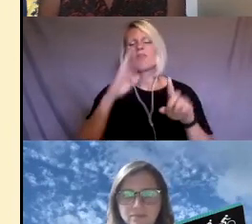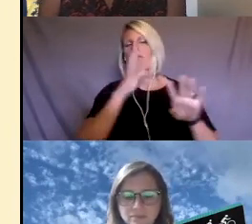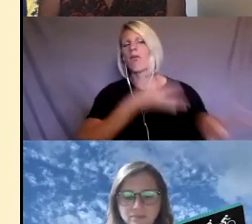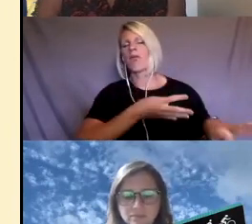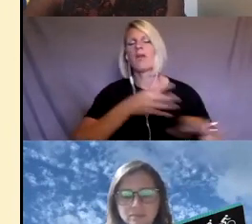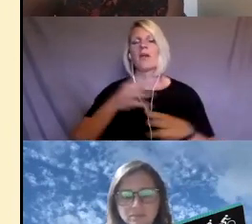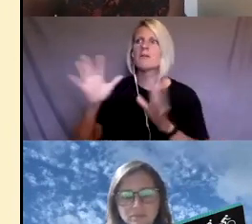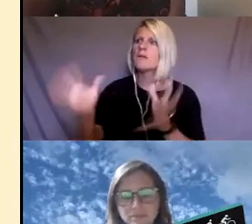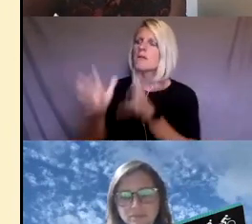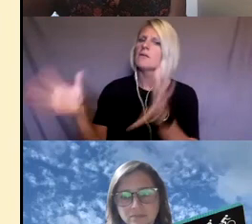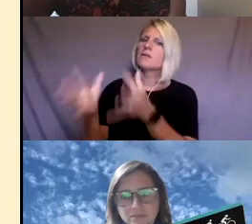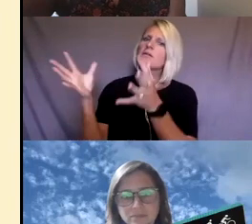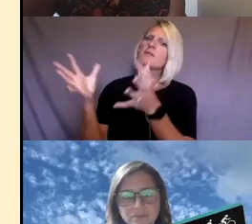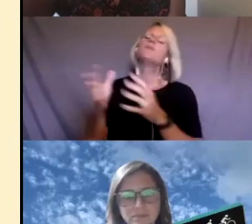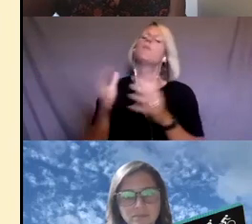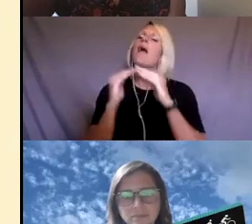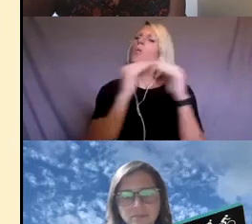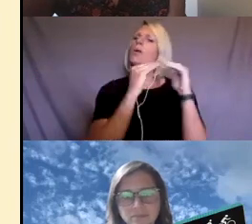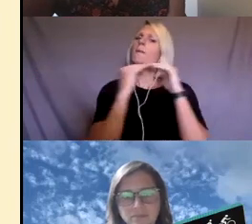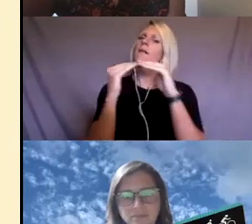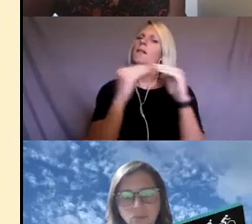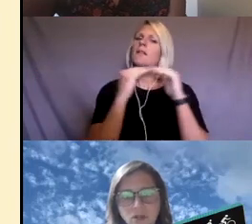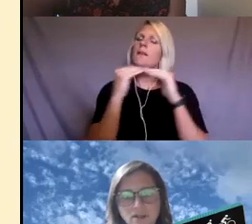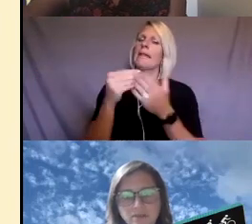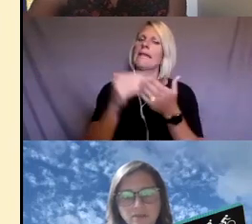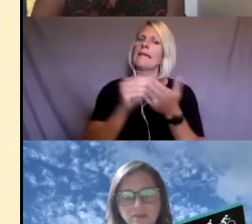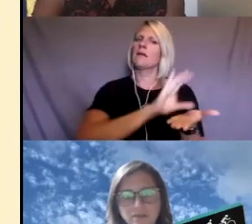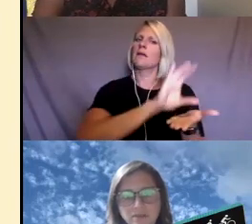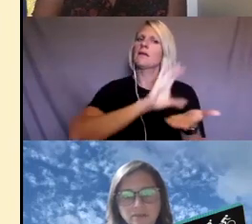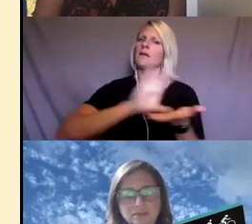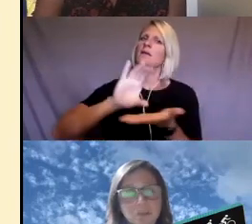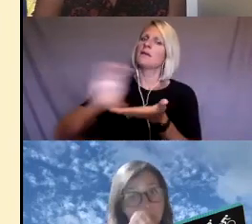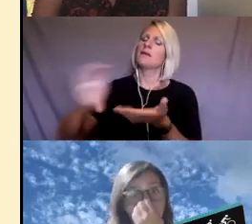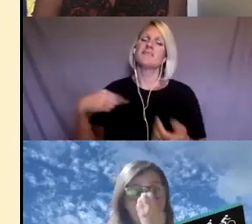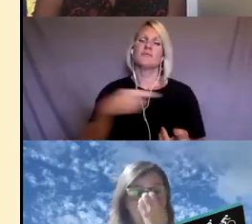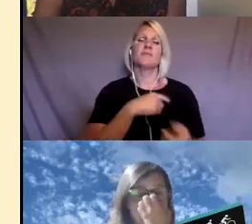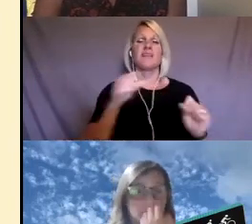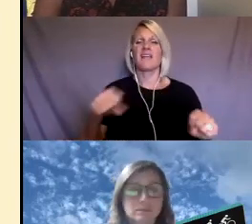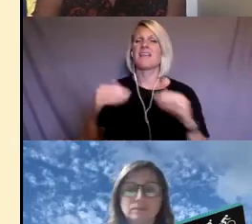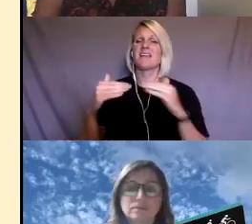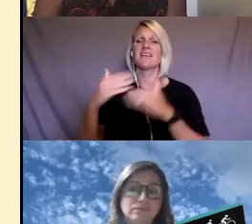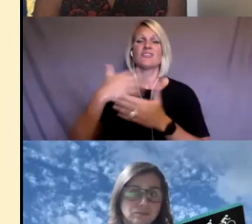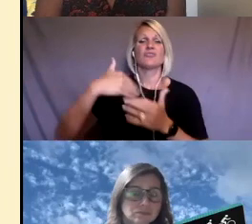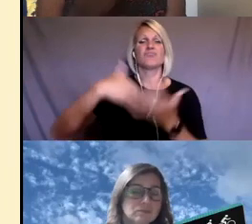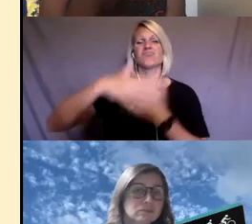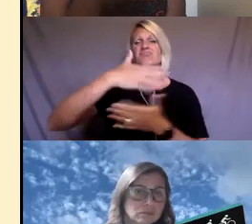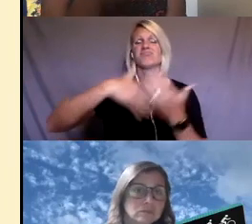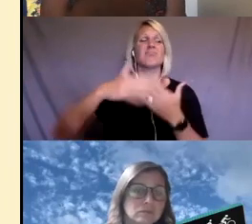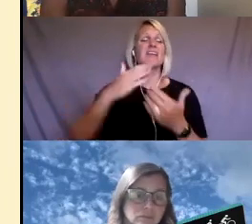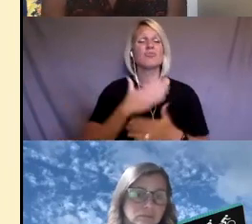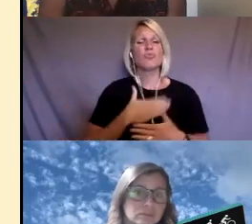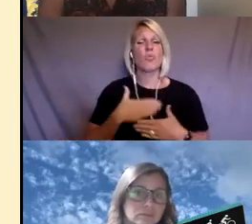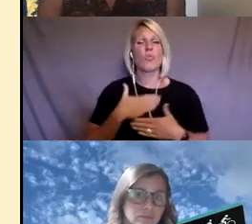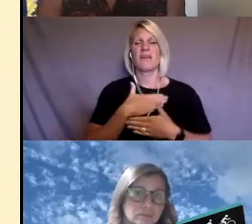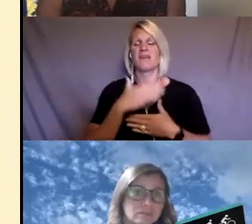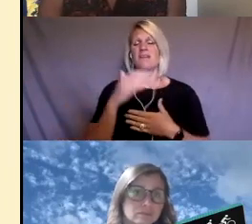an equitable distribution of resources so that we all can enjoy the same amenities and the same things is what